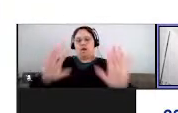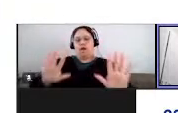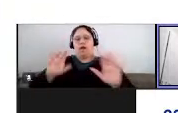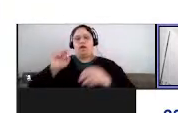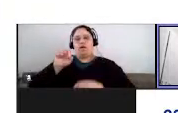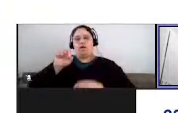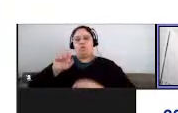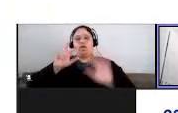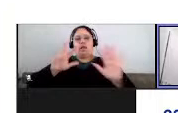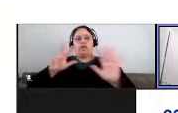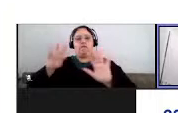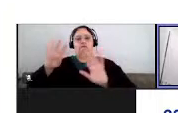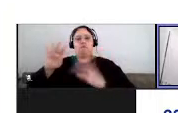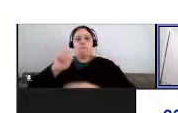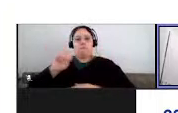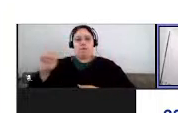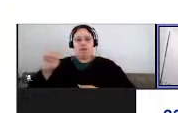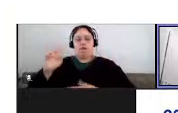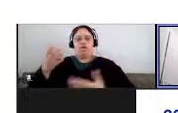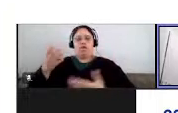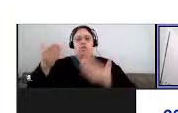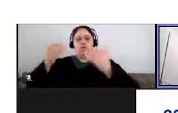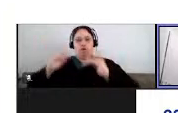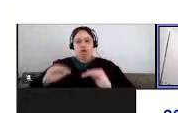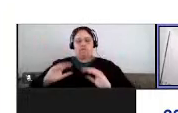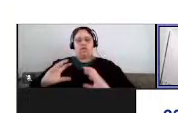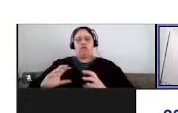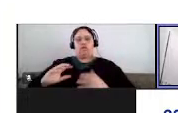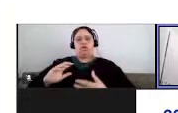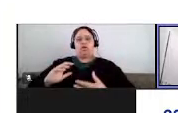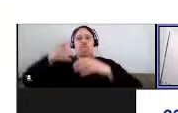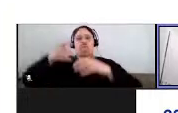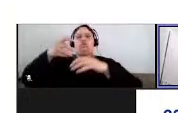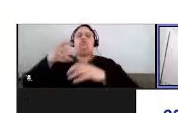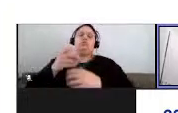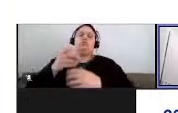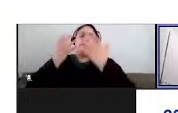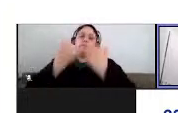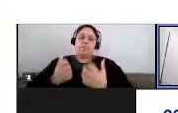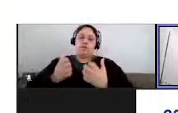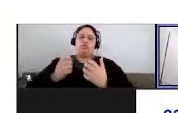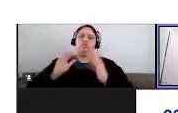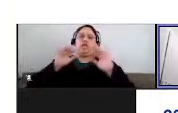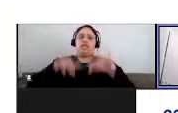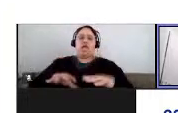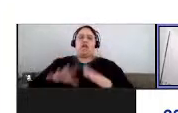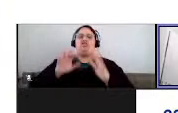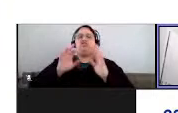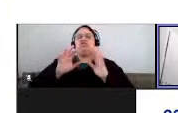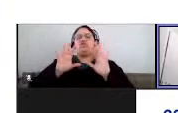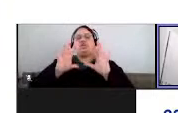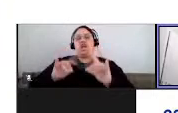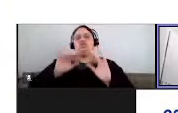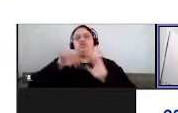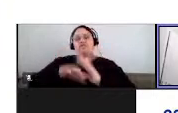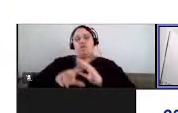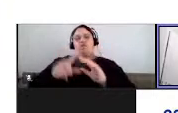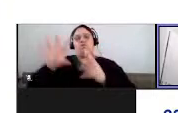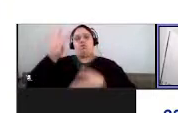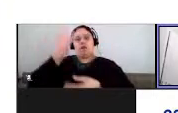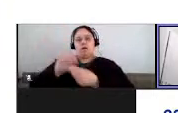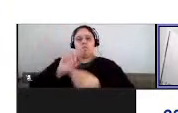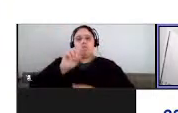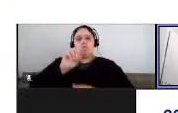109.884 million of the adjusted estimate for the cash flow projections for that period of